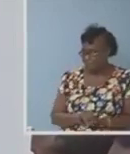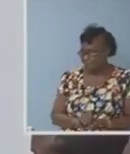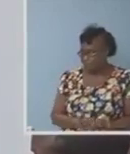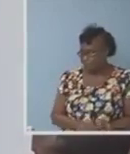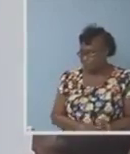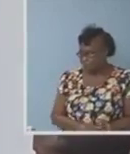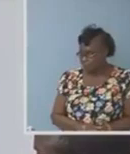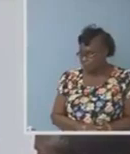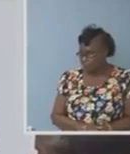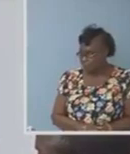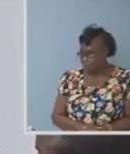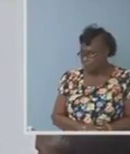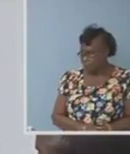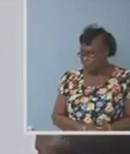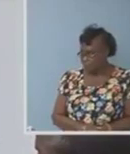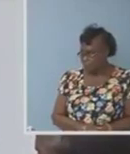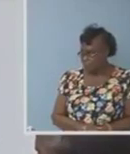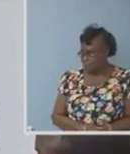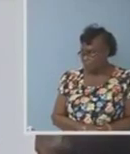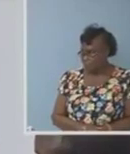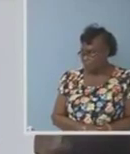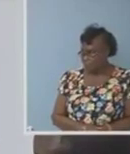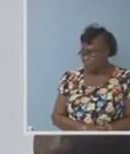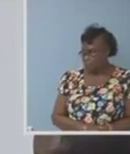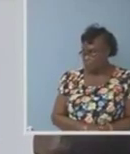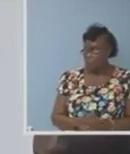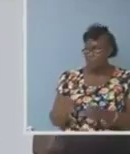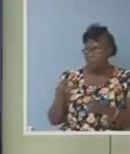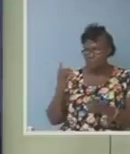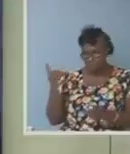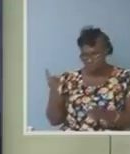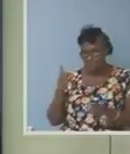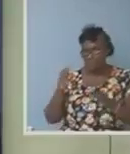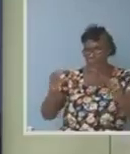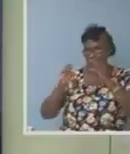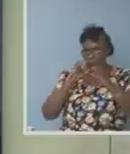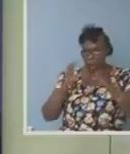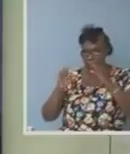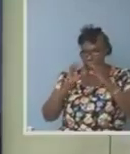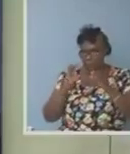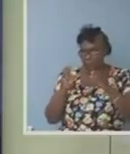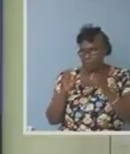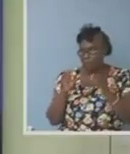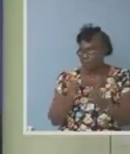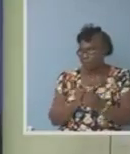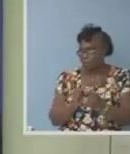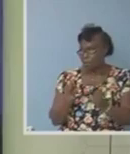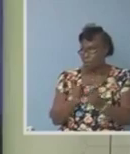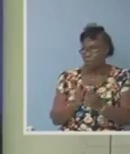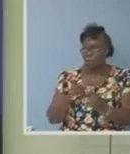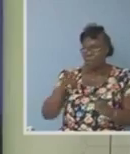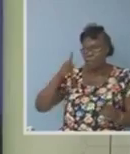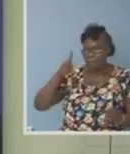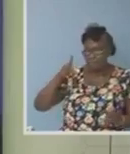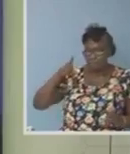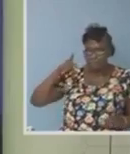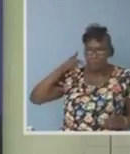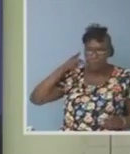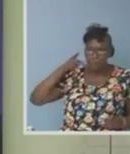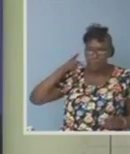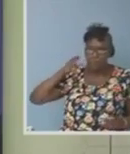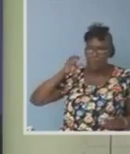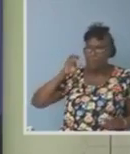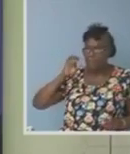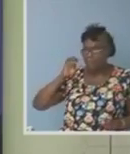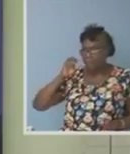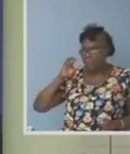I'm in communication with Minister Paula Gopi-Schoon for us to make the arrangements and pin